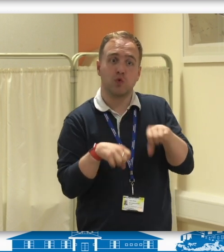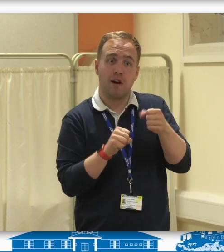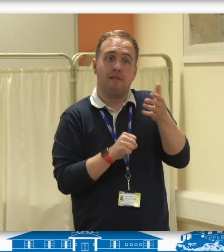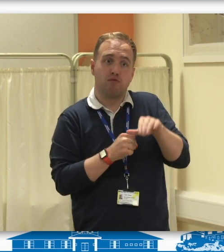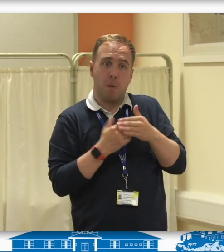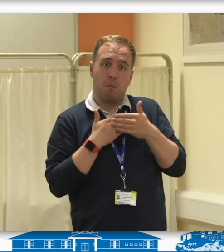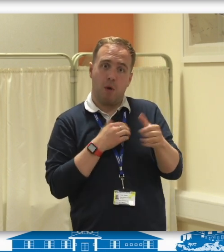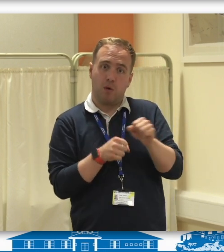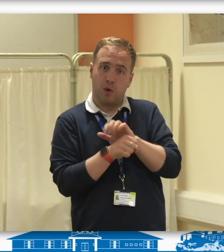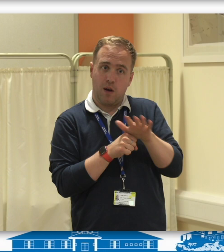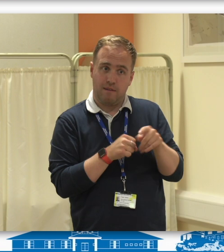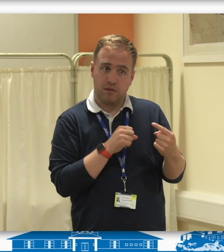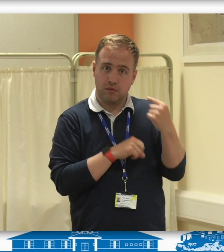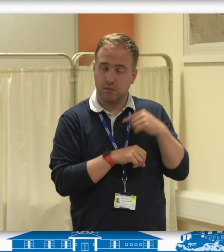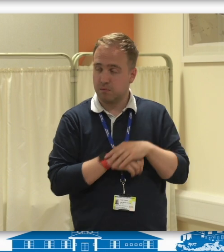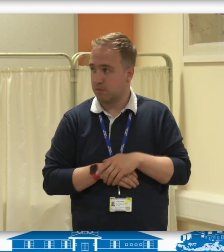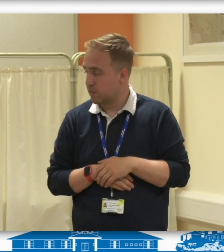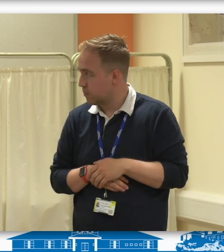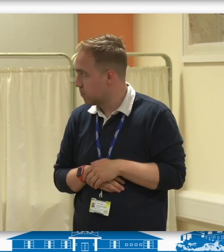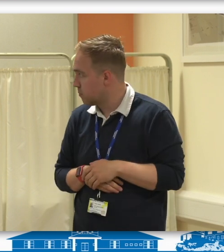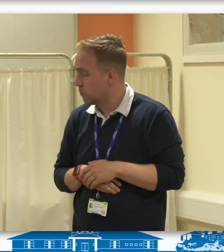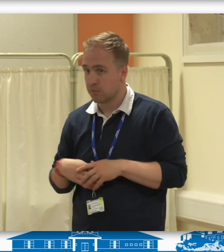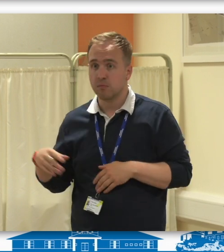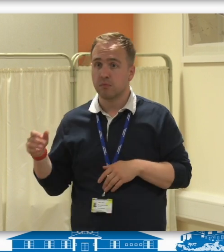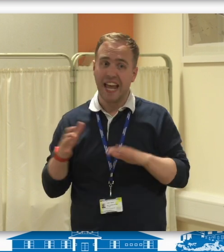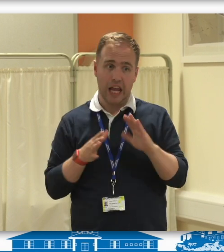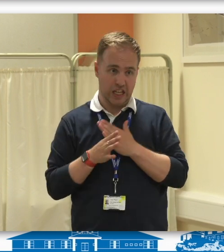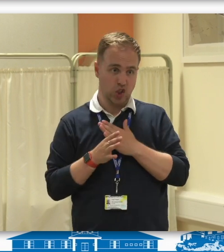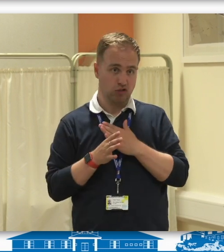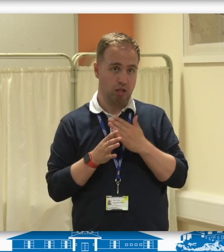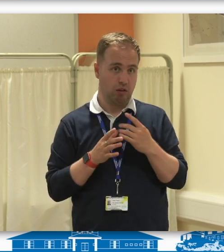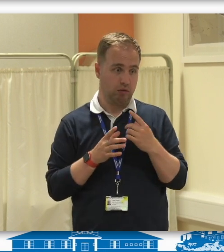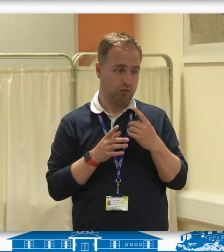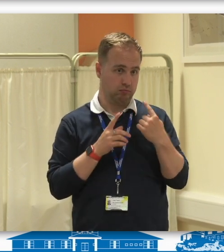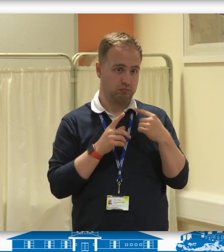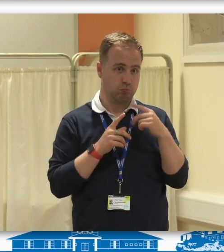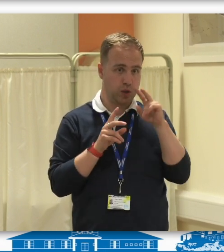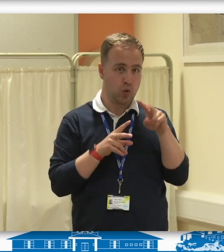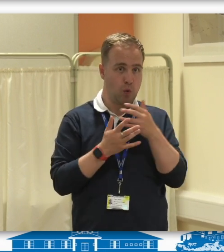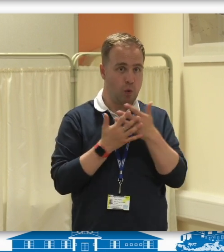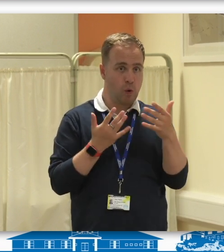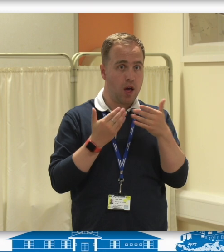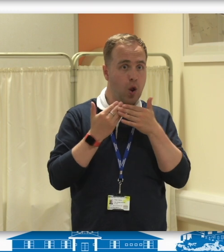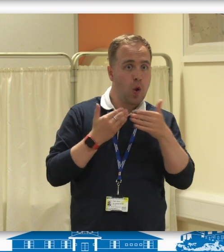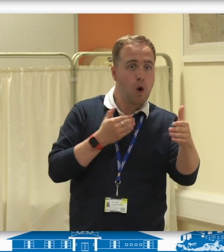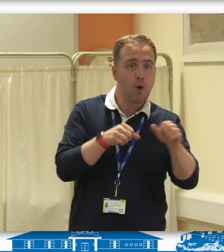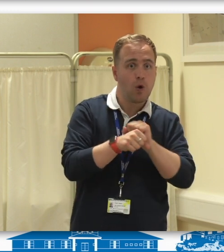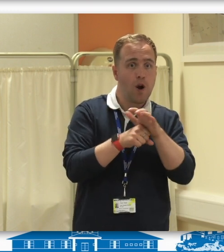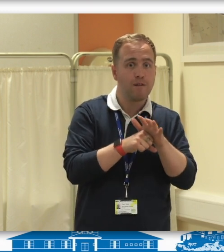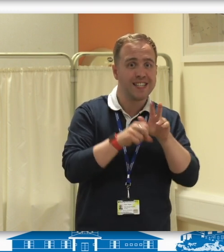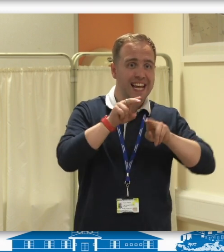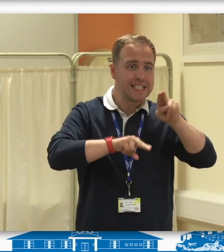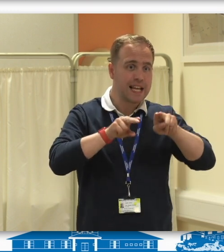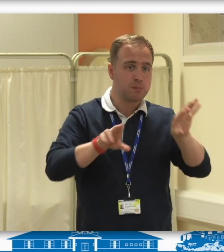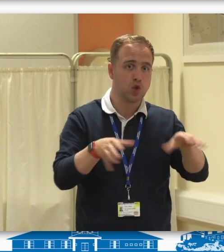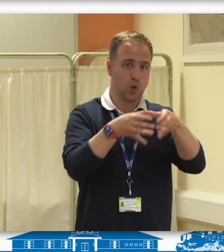Yeah. So initially, we saw quite a lot of people. Most people, there was just the long COVID assessment unit, and they were